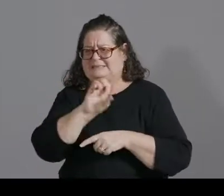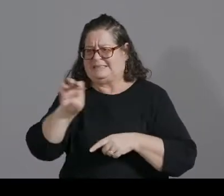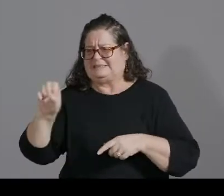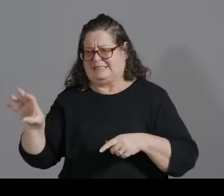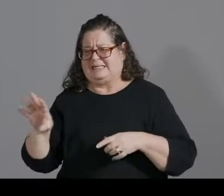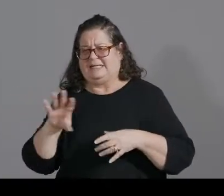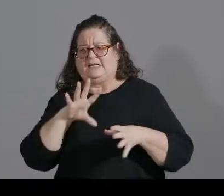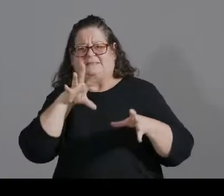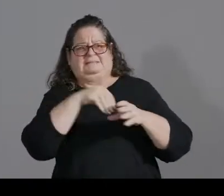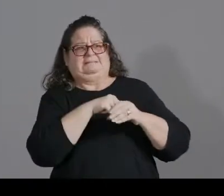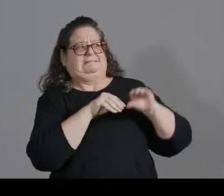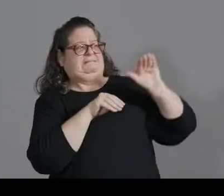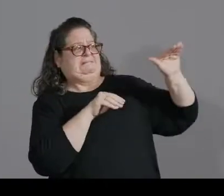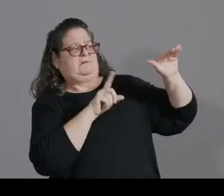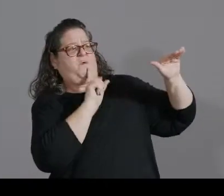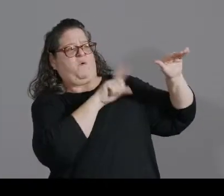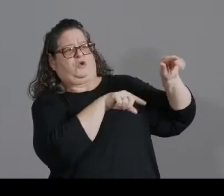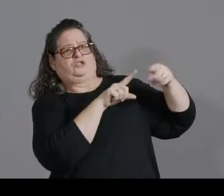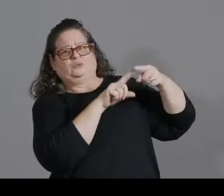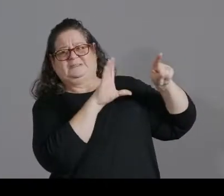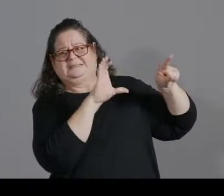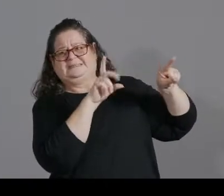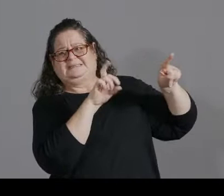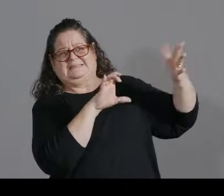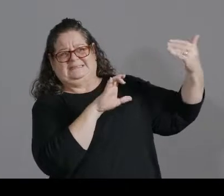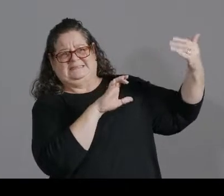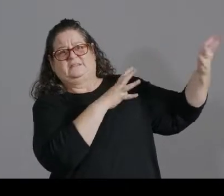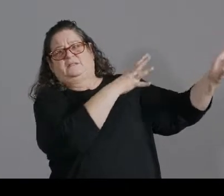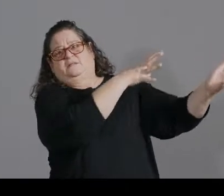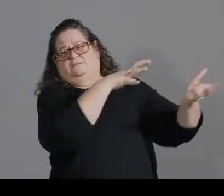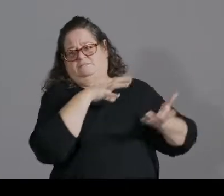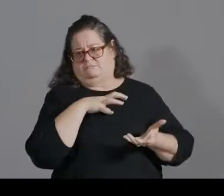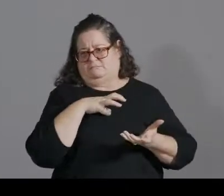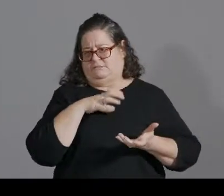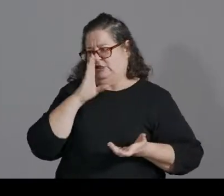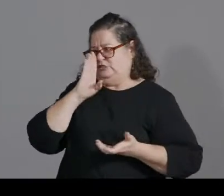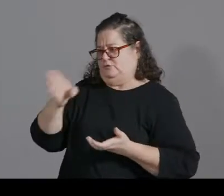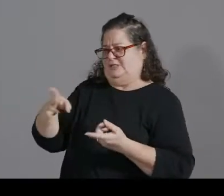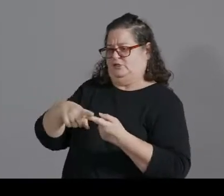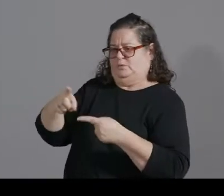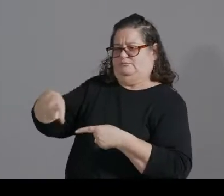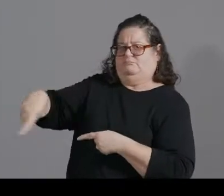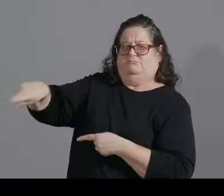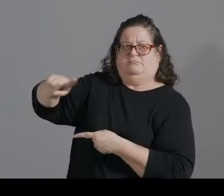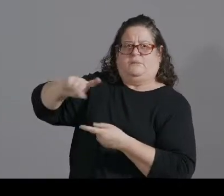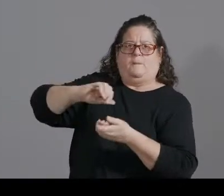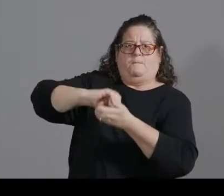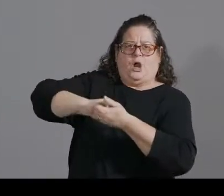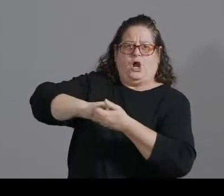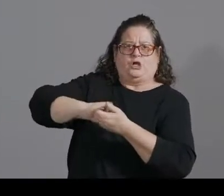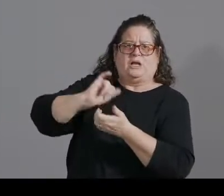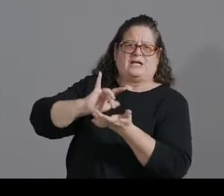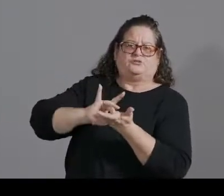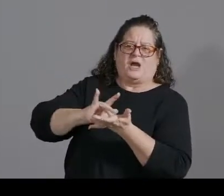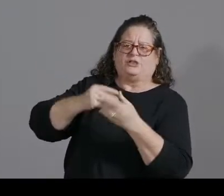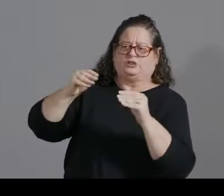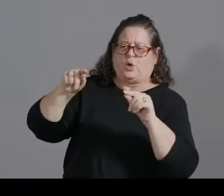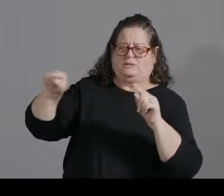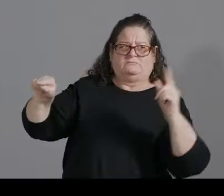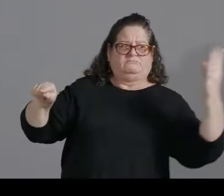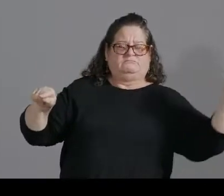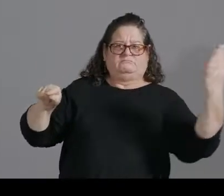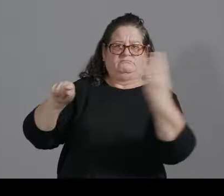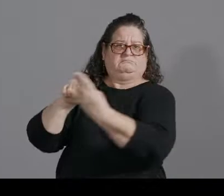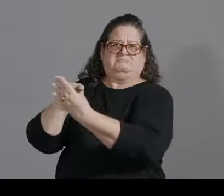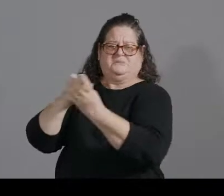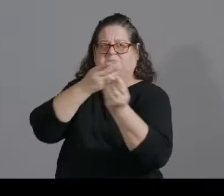then CDC ships directly to those providers. They get the vaccine directly. One of the